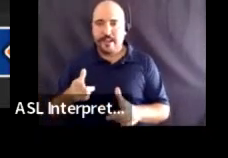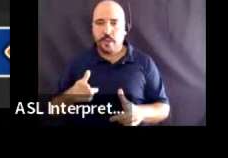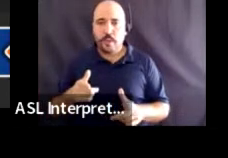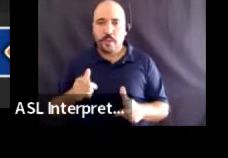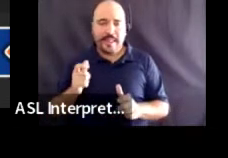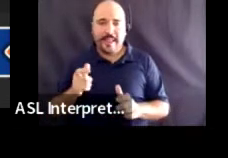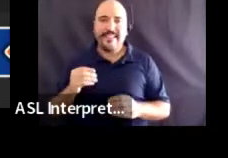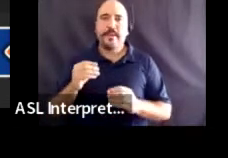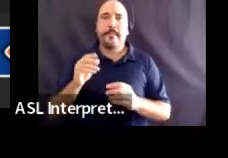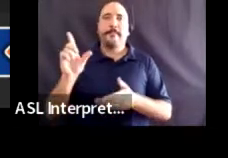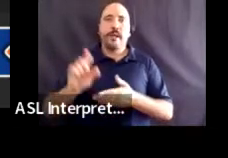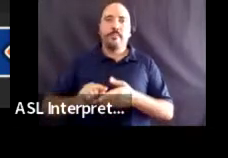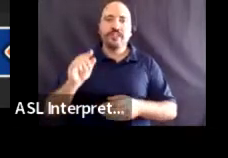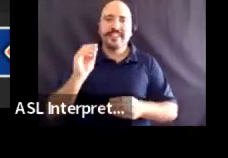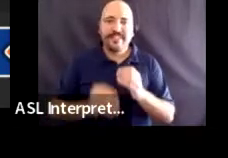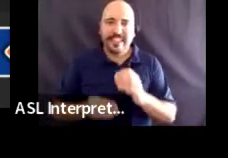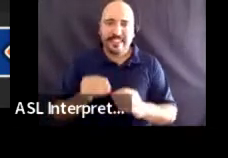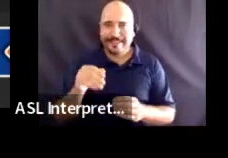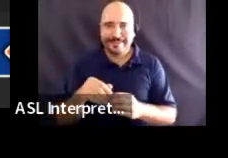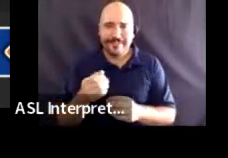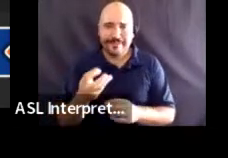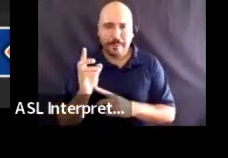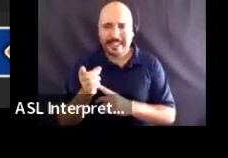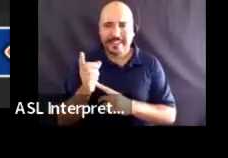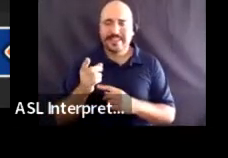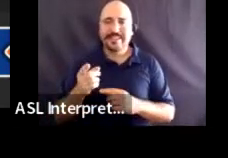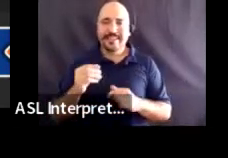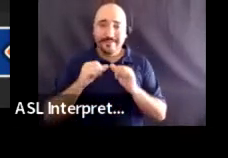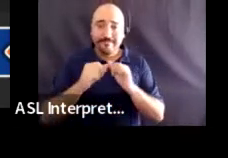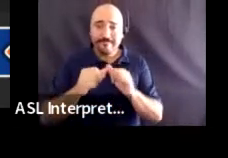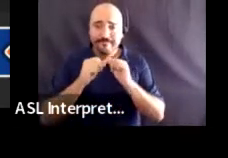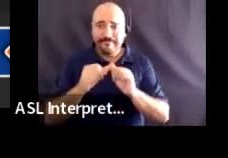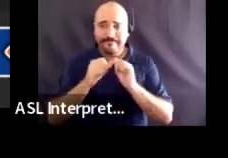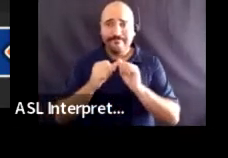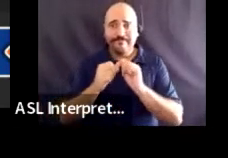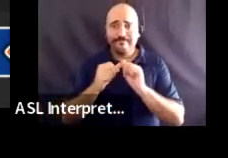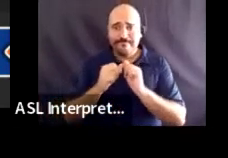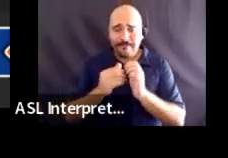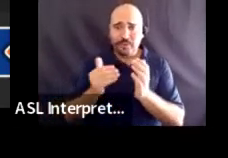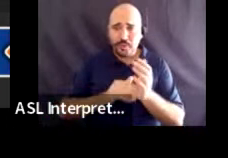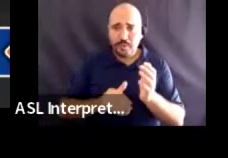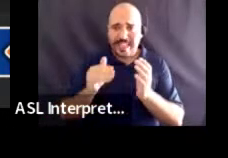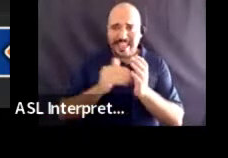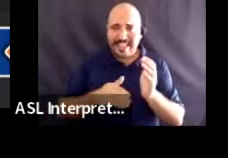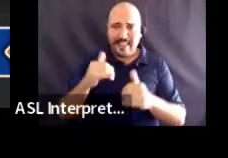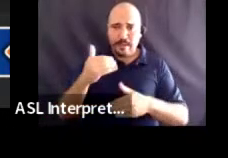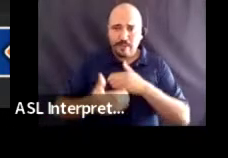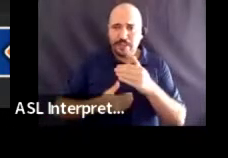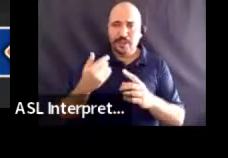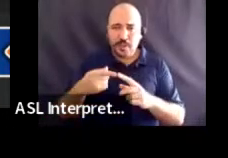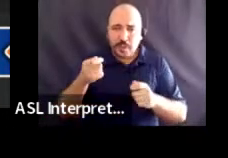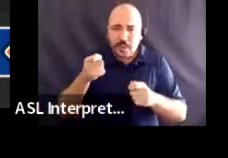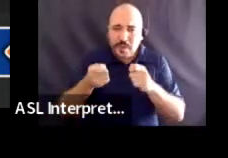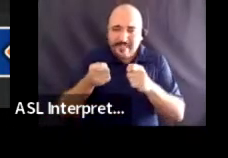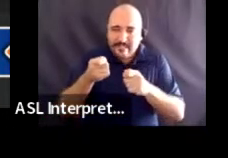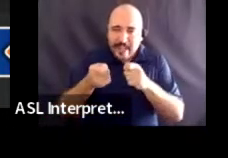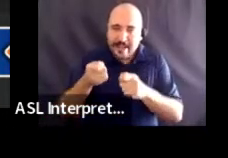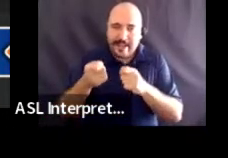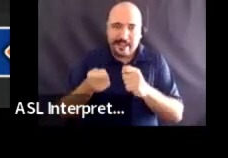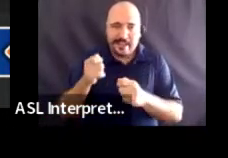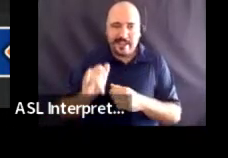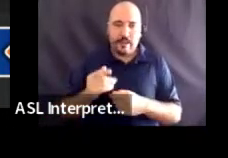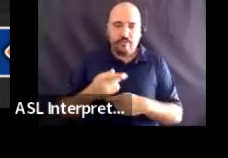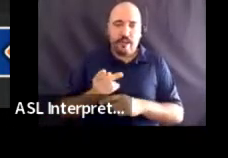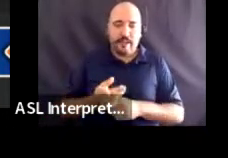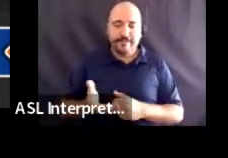a fix, you know, in a matter of minutes, and continually, you know, repeat that process to refine the